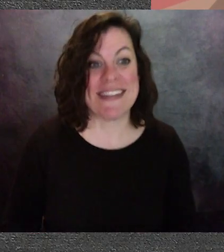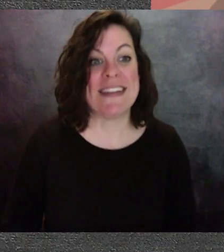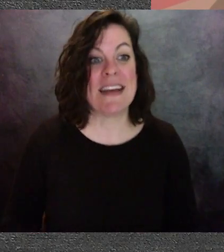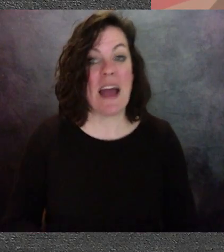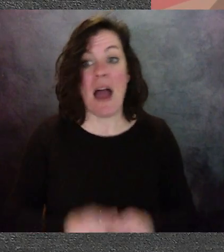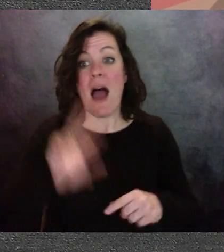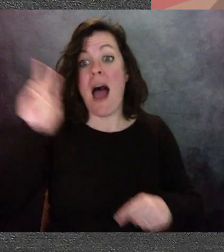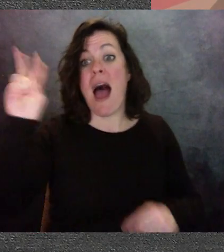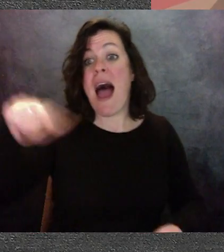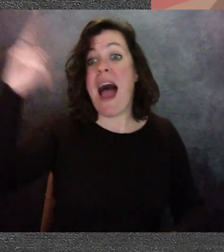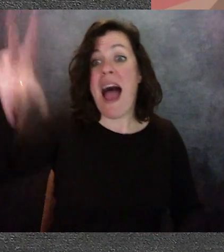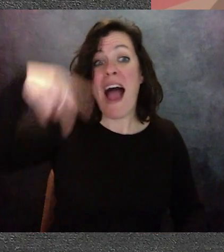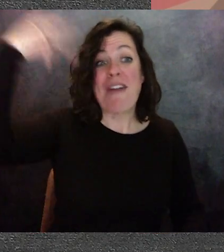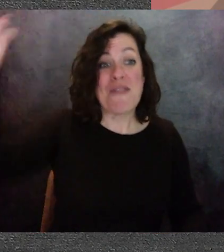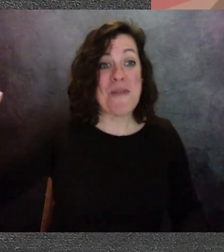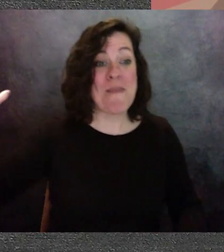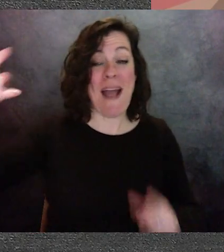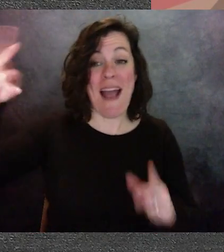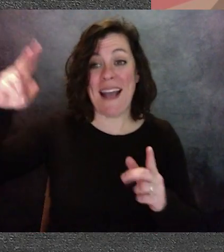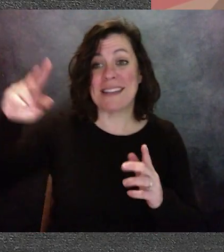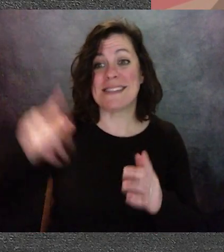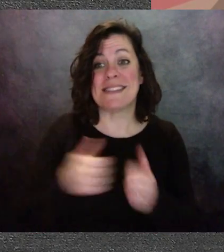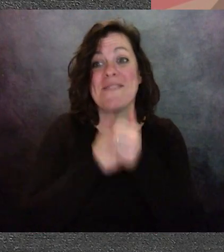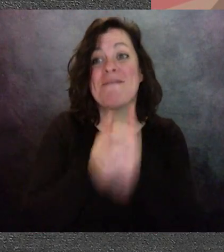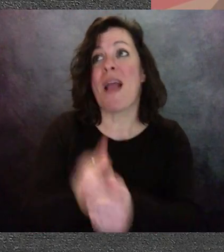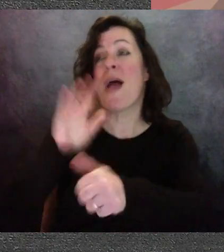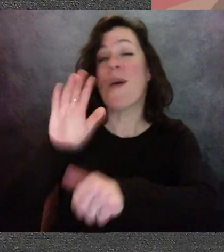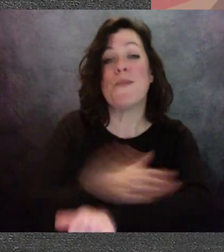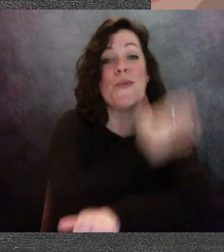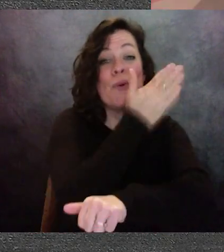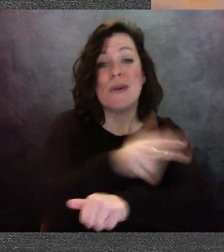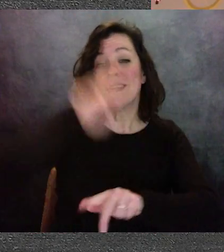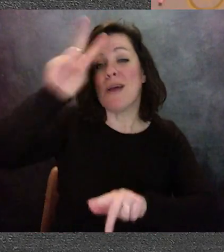Acrobats are twirling to a special circus song.